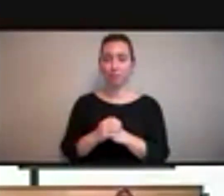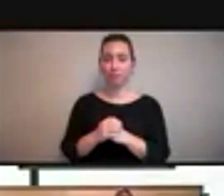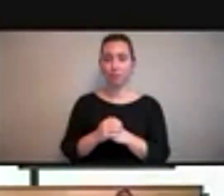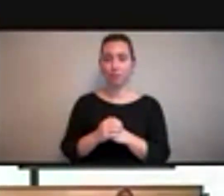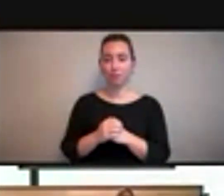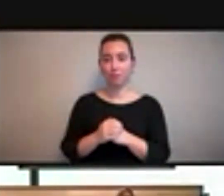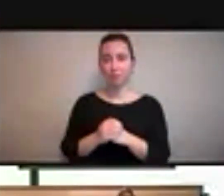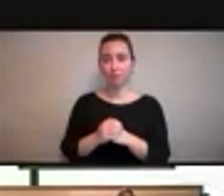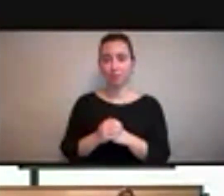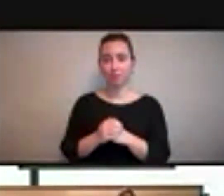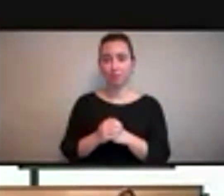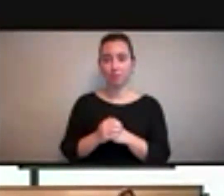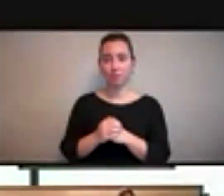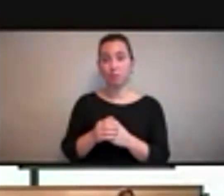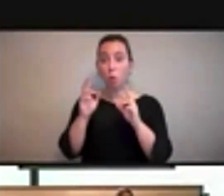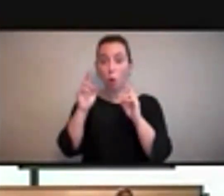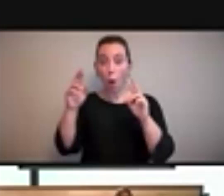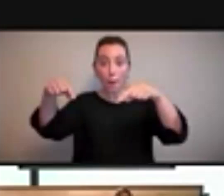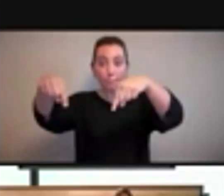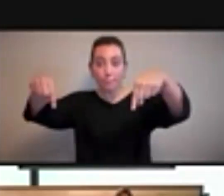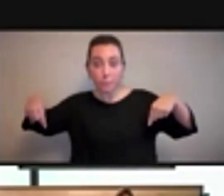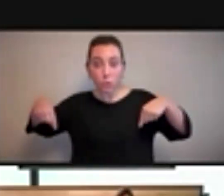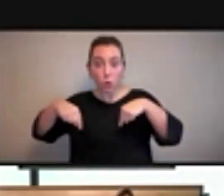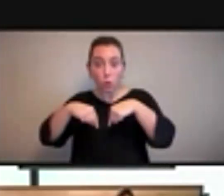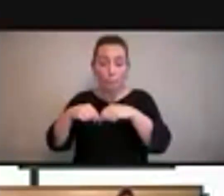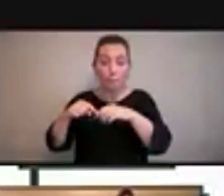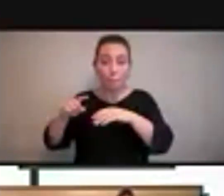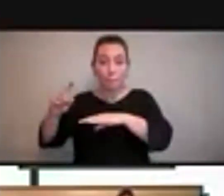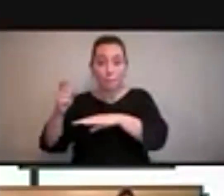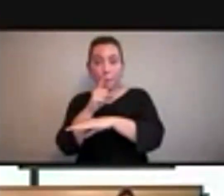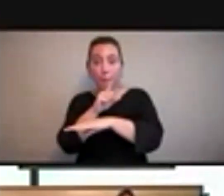around silently so we don't disturb people with hearing disabilities.